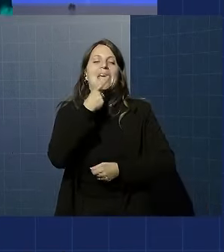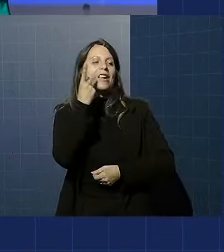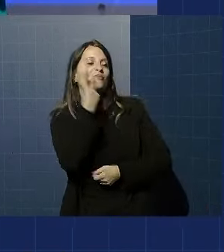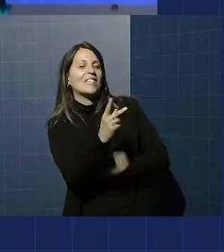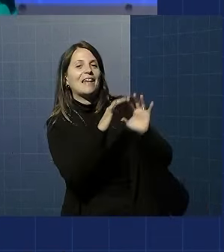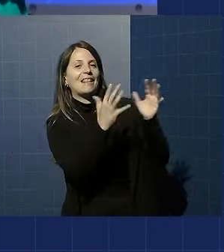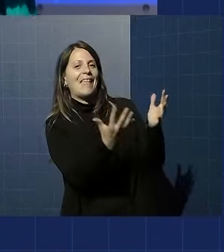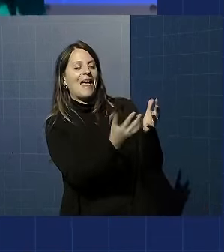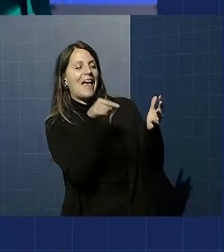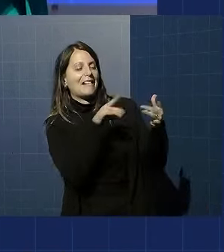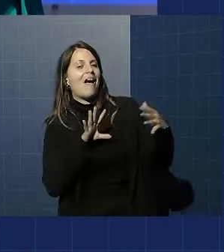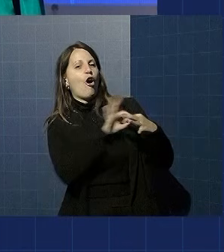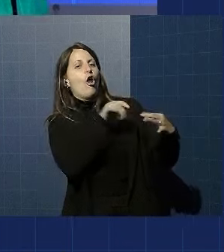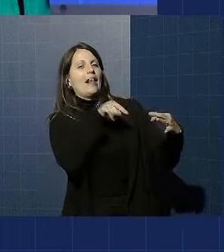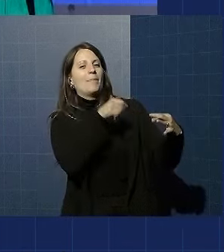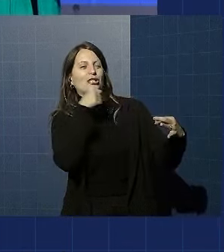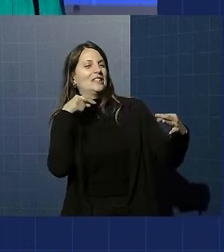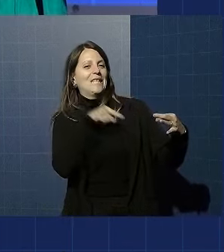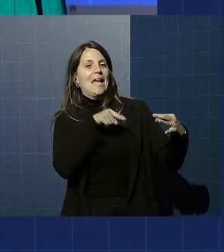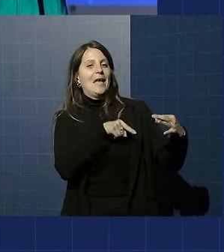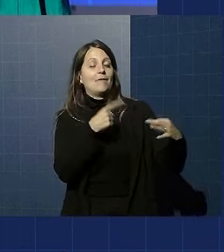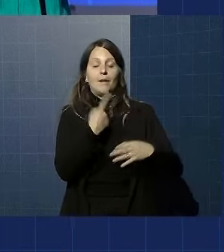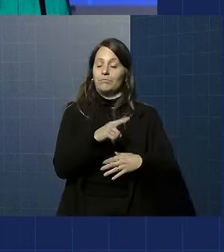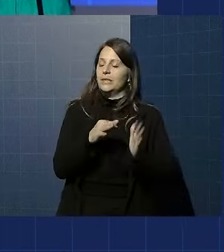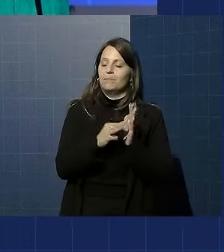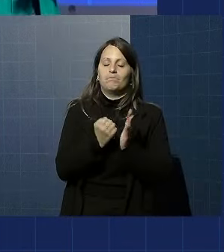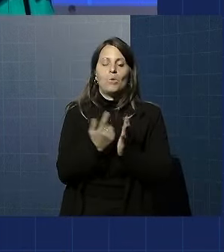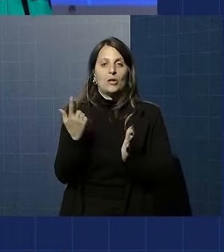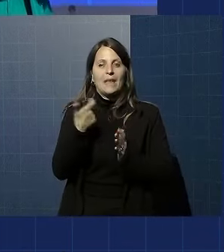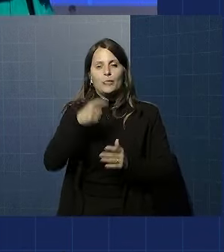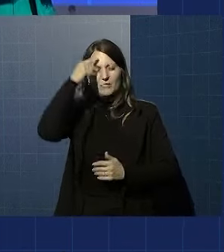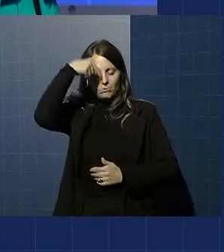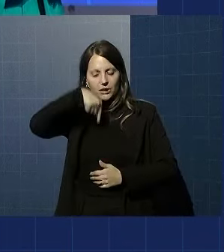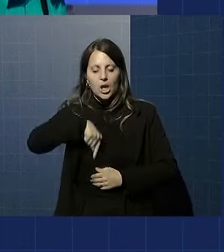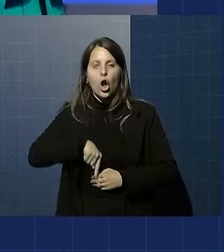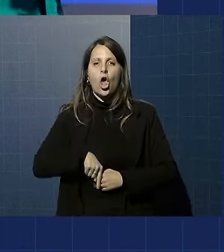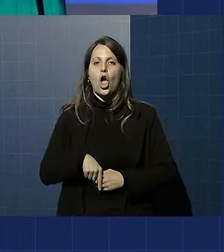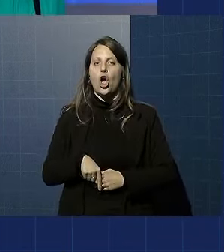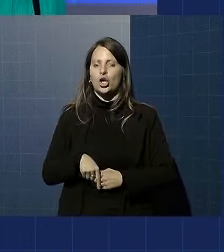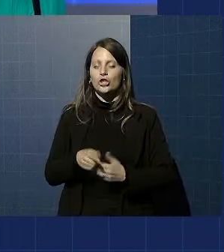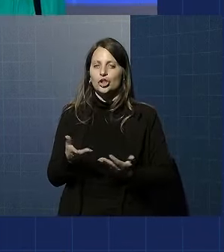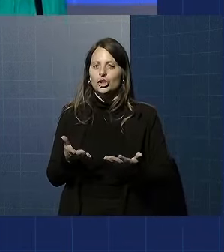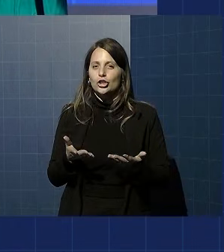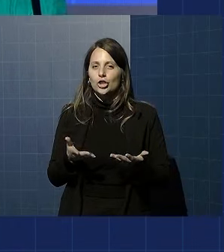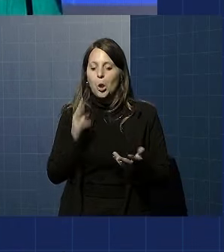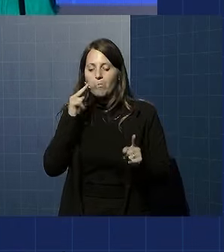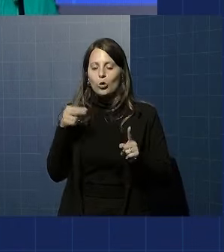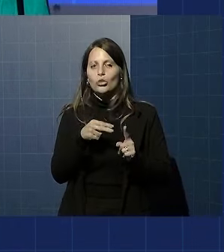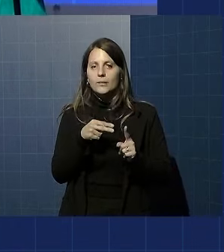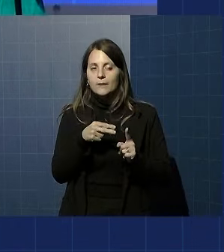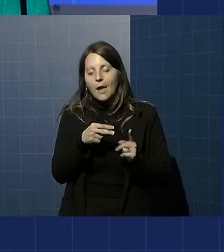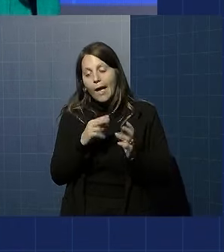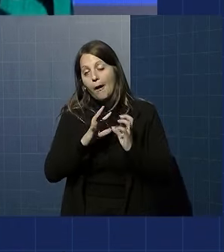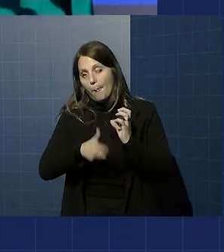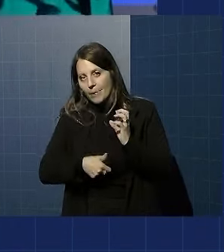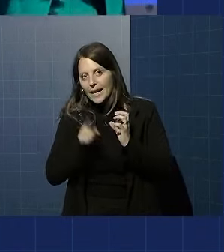from a psychological standpoint, going to Mars will be very difficult, and I will come back to that later. Now, humans are